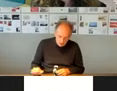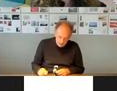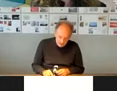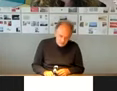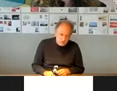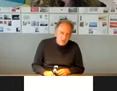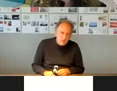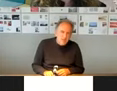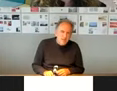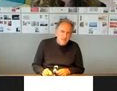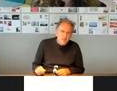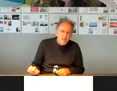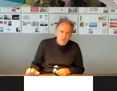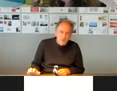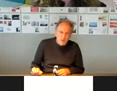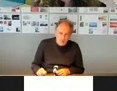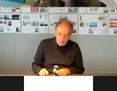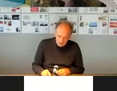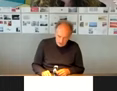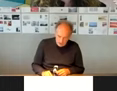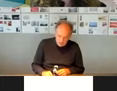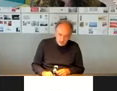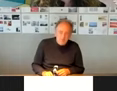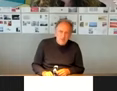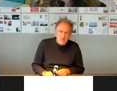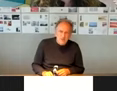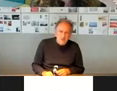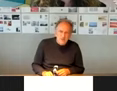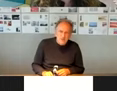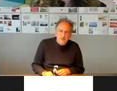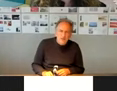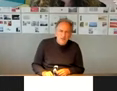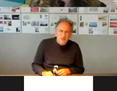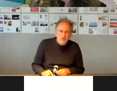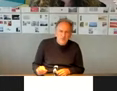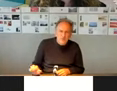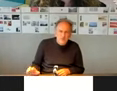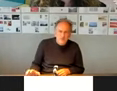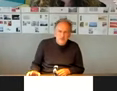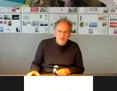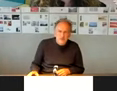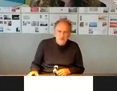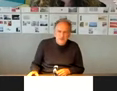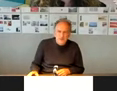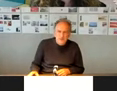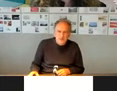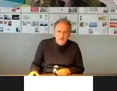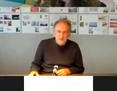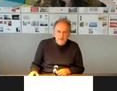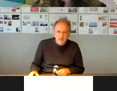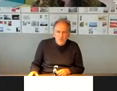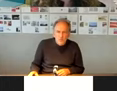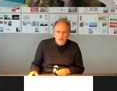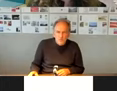screened lighting, so we don't have to try to get all the lighting, but work on shading, use shading. Here